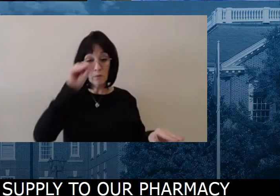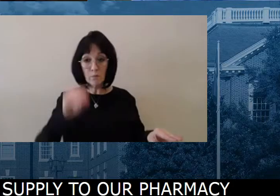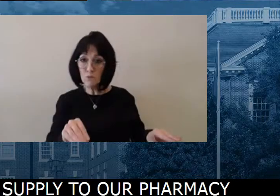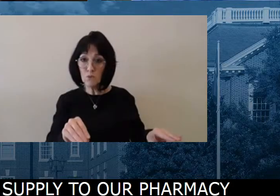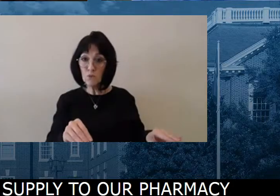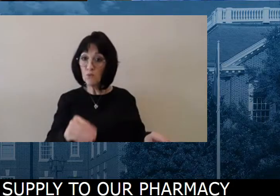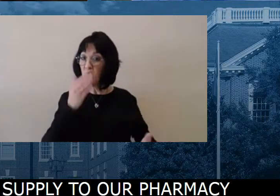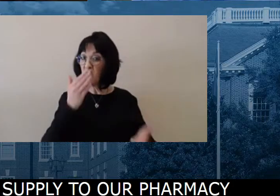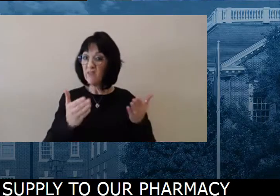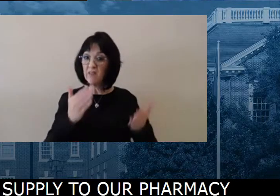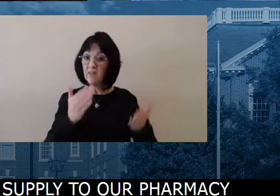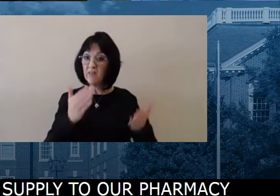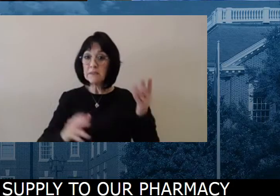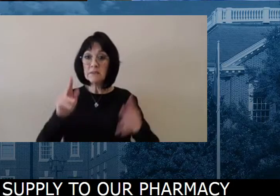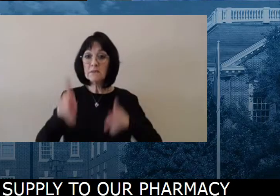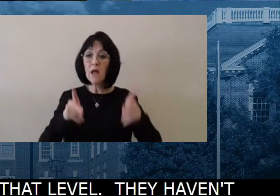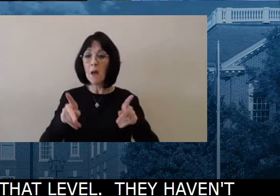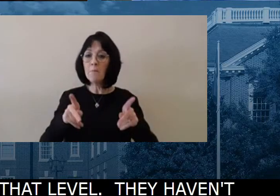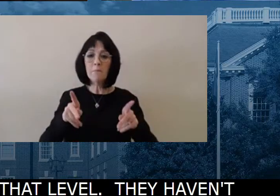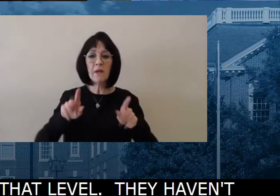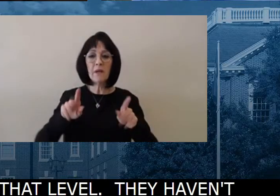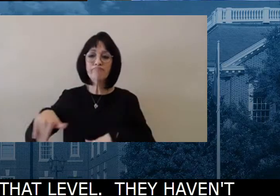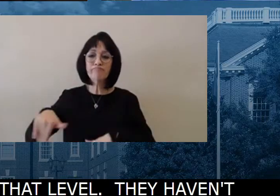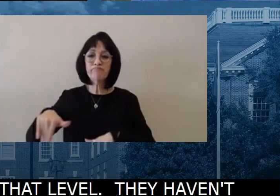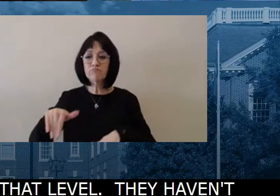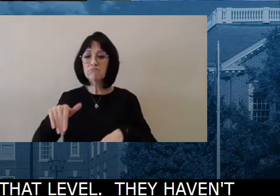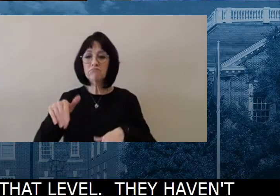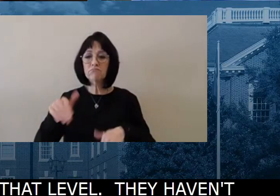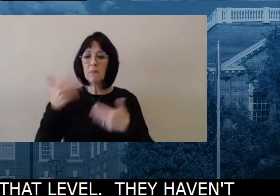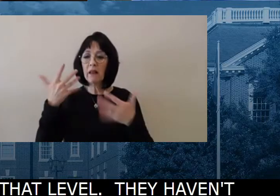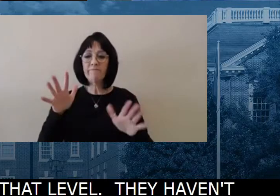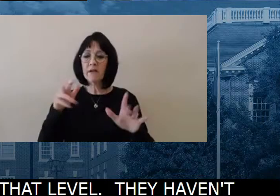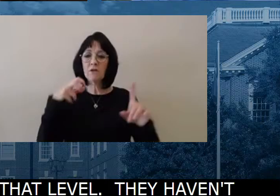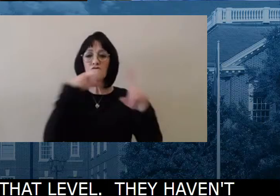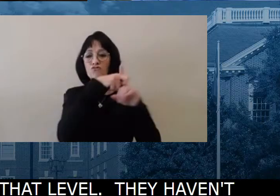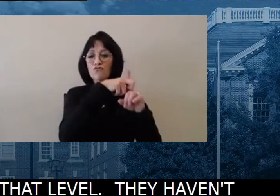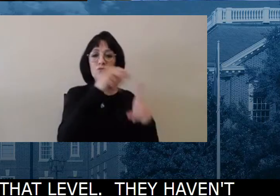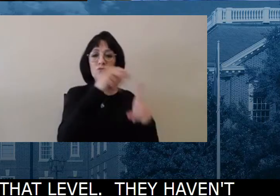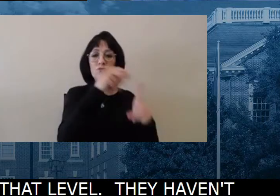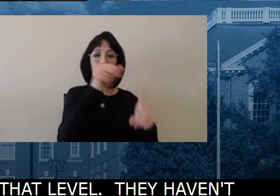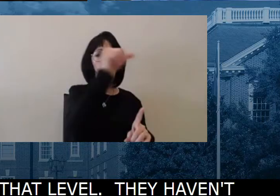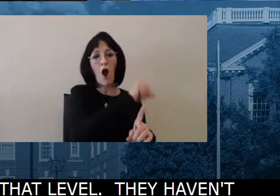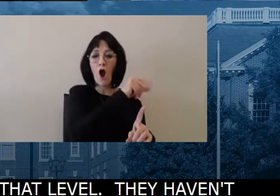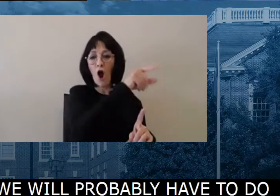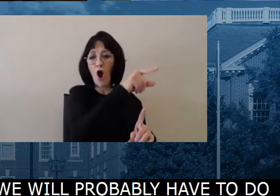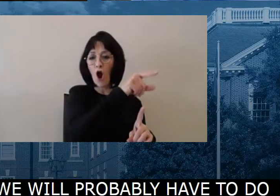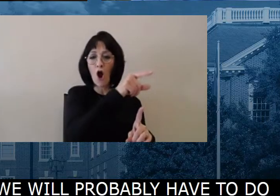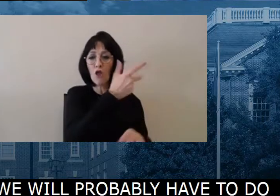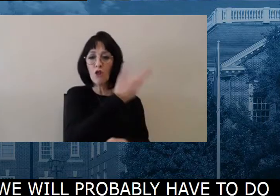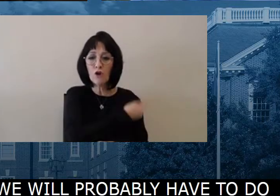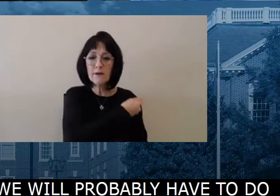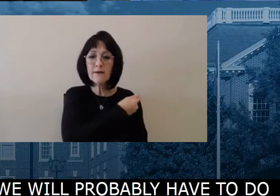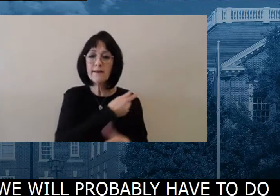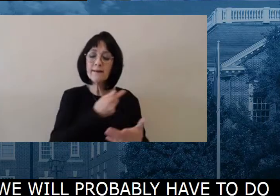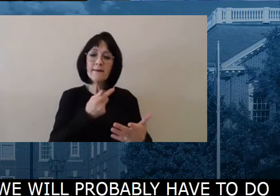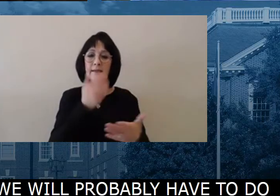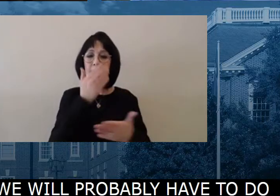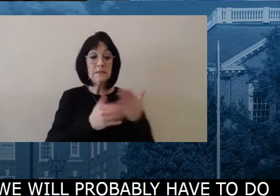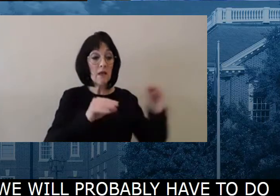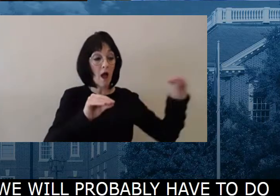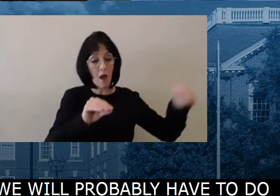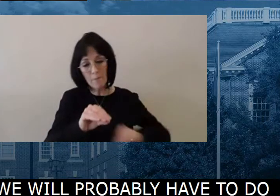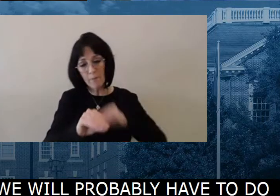So we'll probably have to do a larger event to catch up, if that makes sense. AJ, any thoughts on that? Just